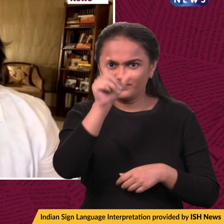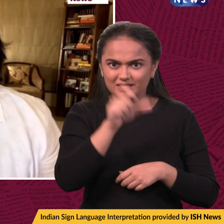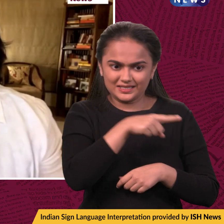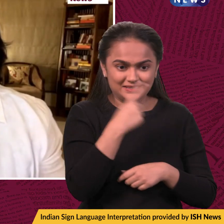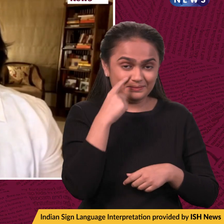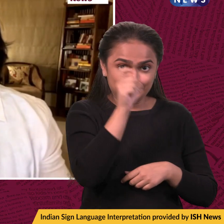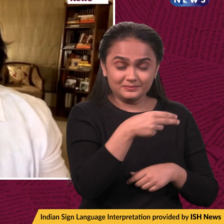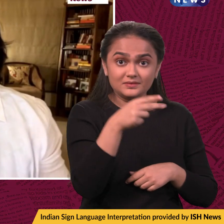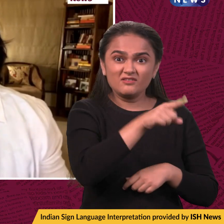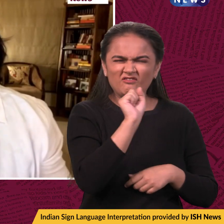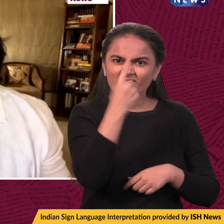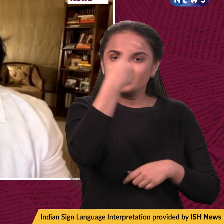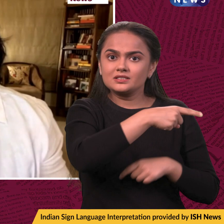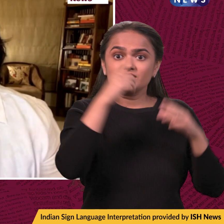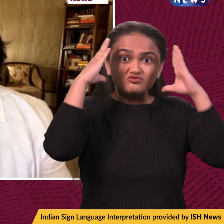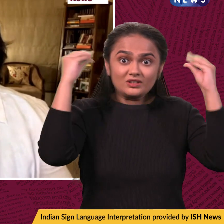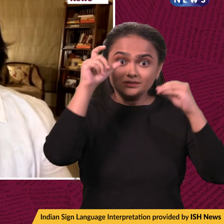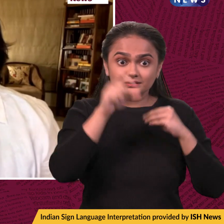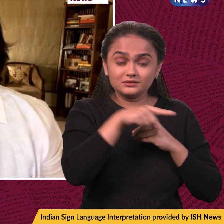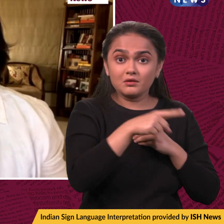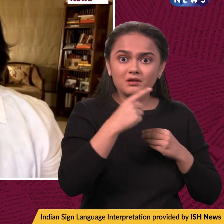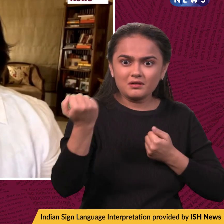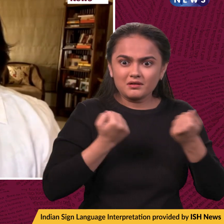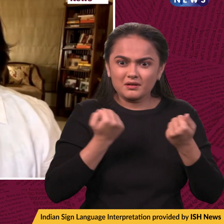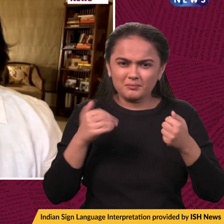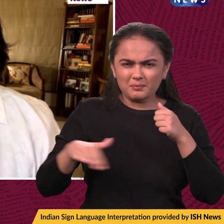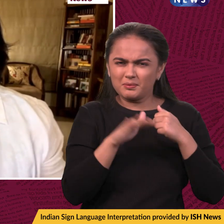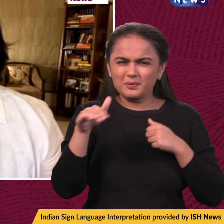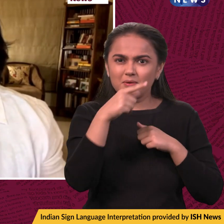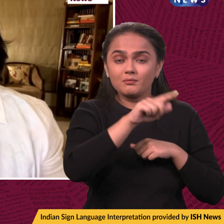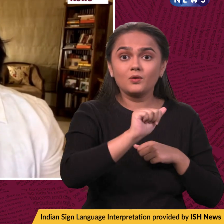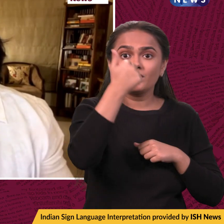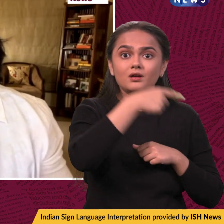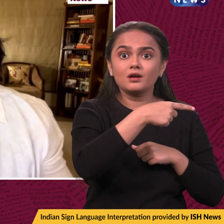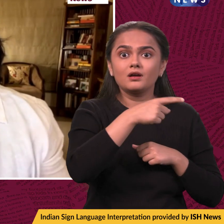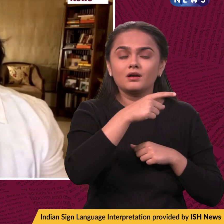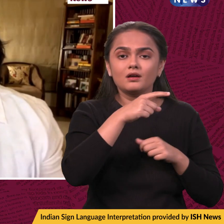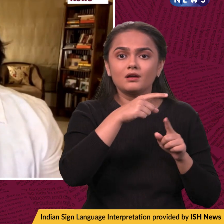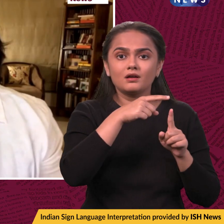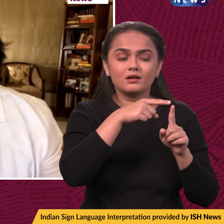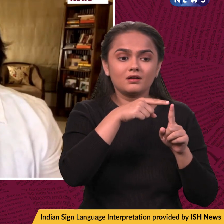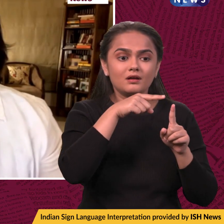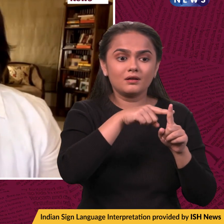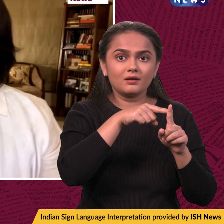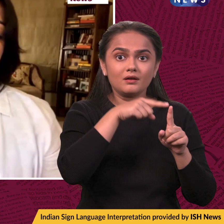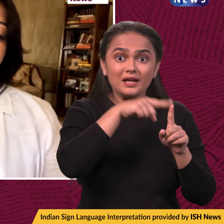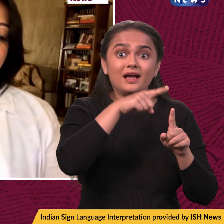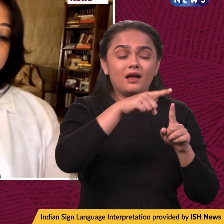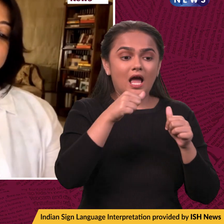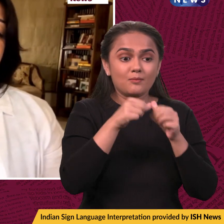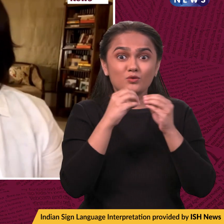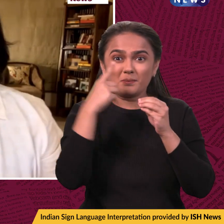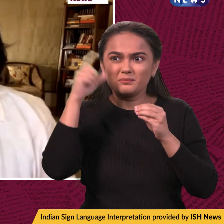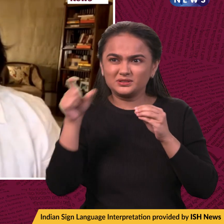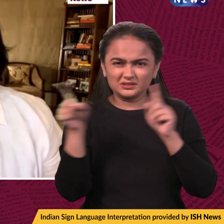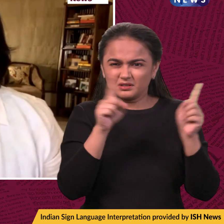has become the first Dutchman to win a Formula One World Championship title after defeating Lewis Hamilton in the Abu Dhabi Grand Prix.